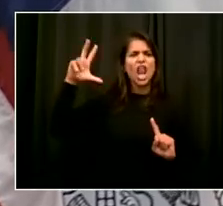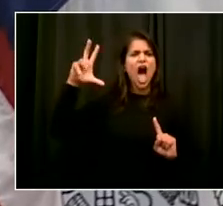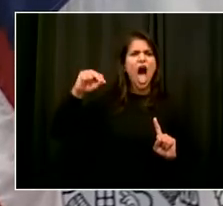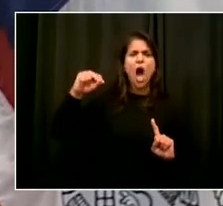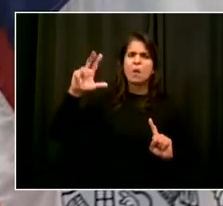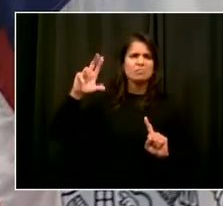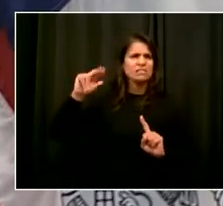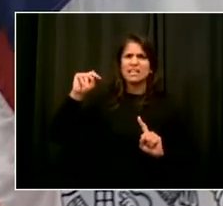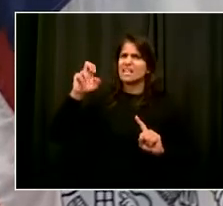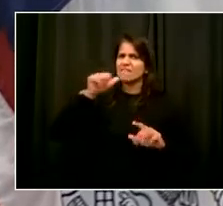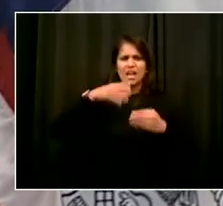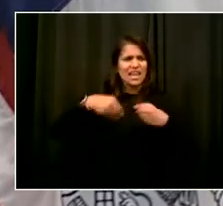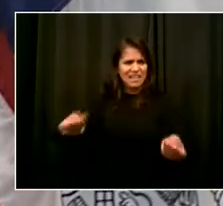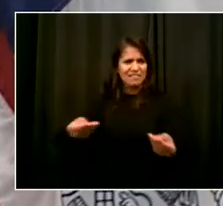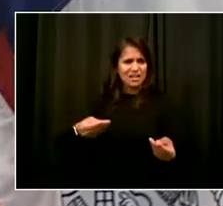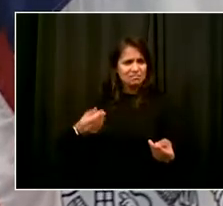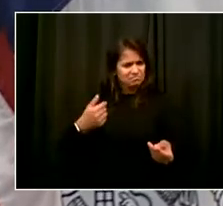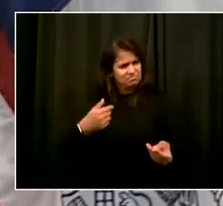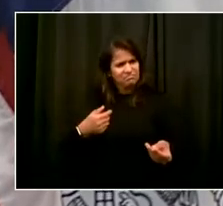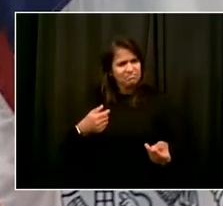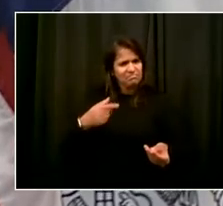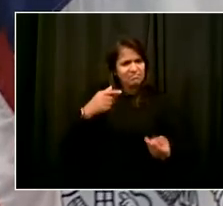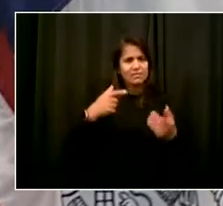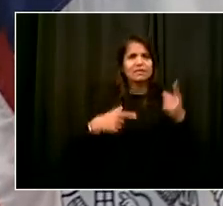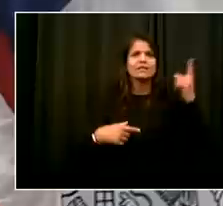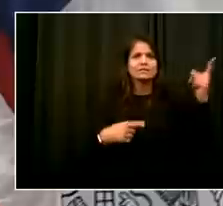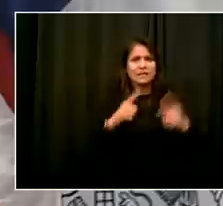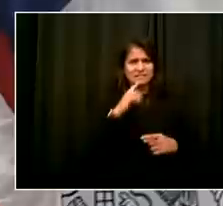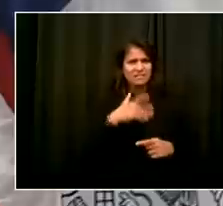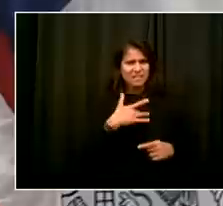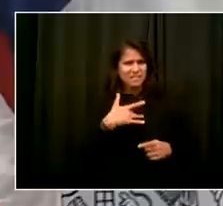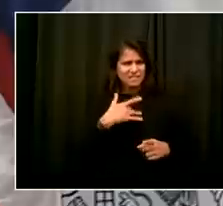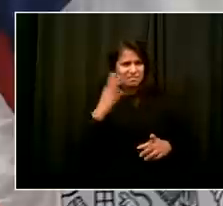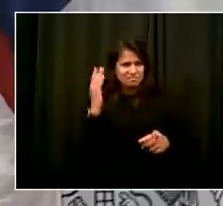city people, their precedent, because of the precedent decision?